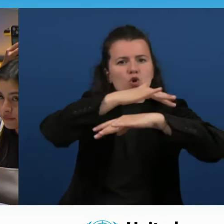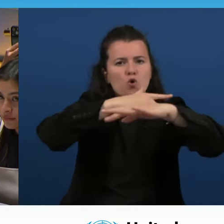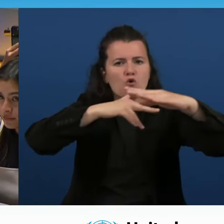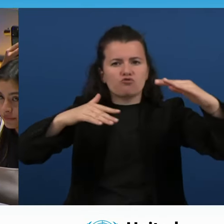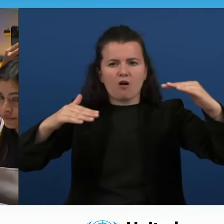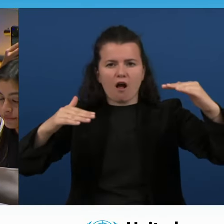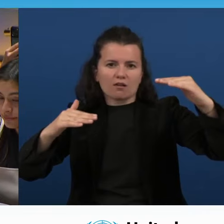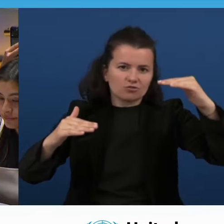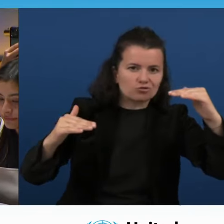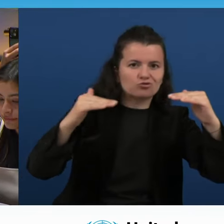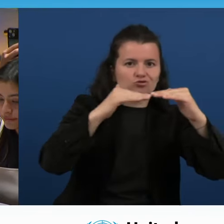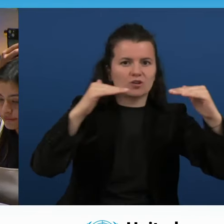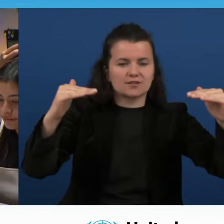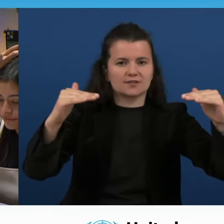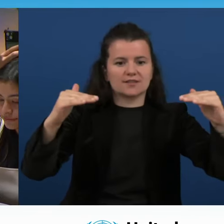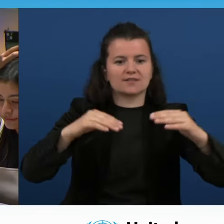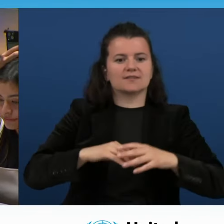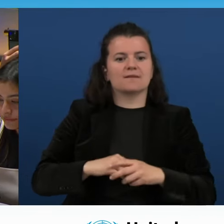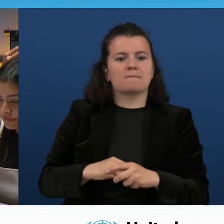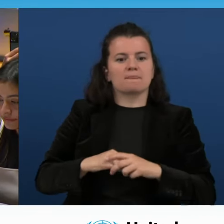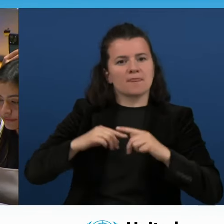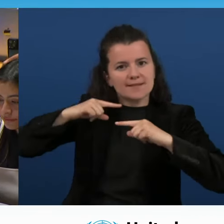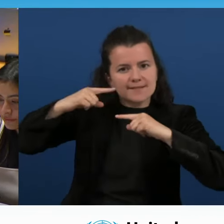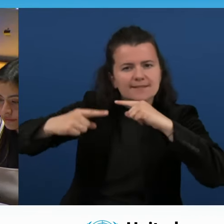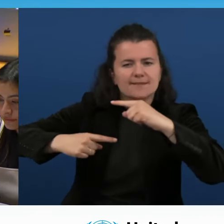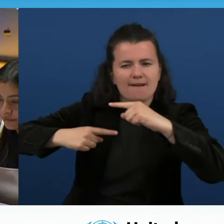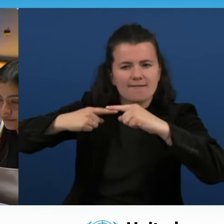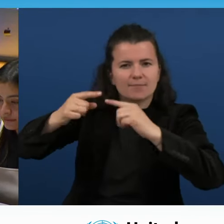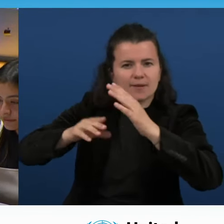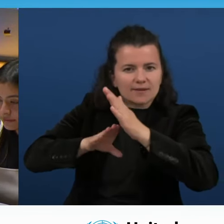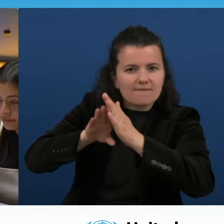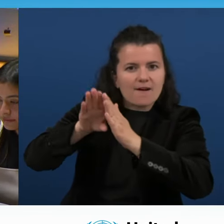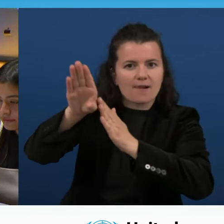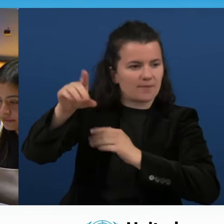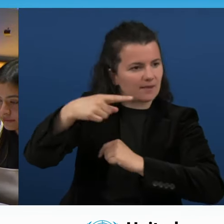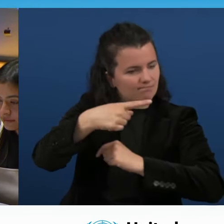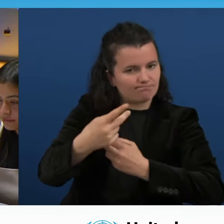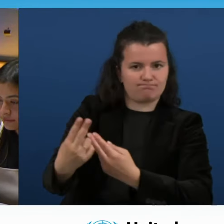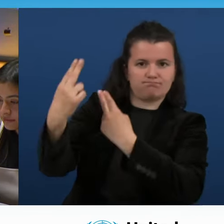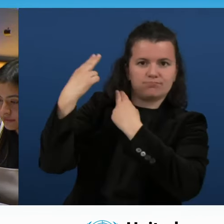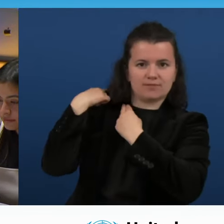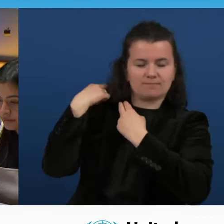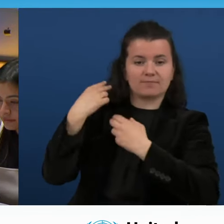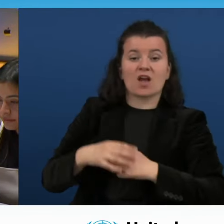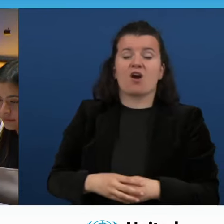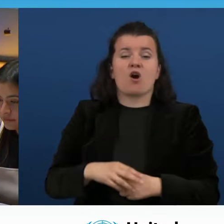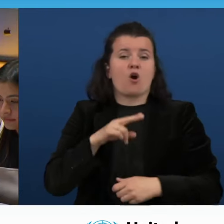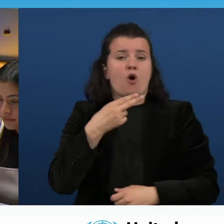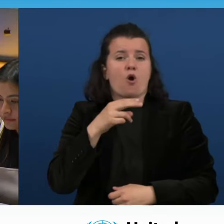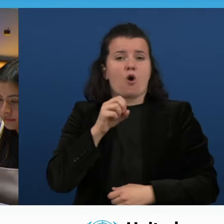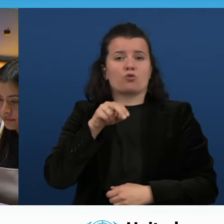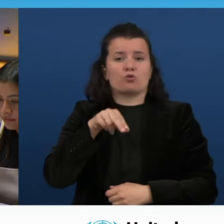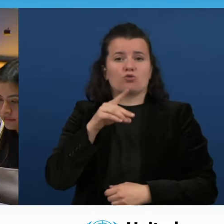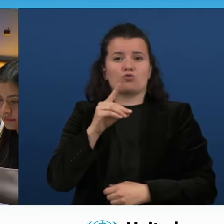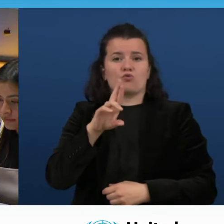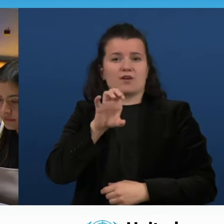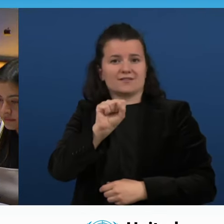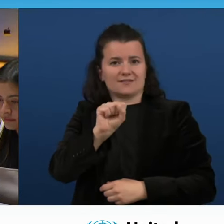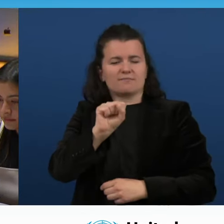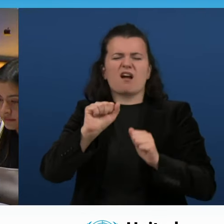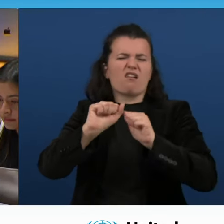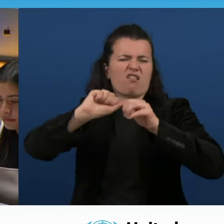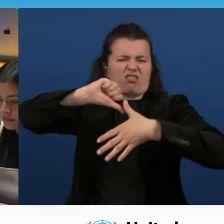However, we must be aware of the tough challenges that our nations face, especially in Latin America, and which